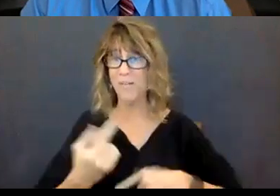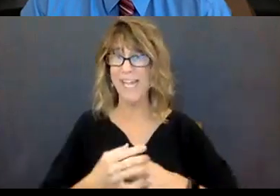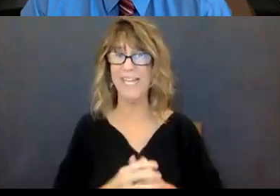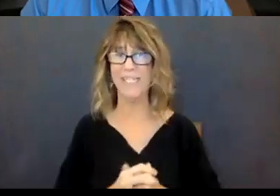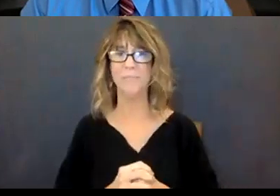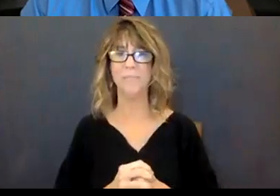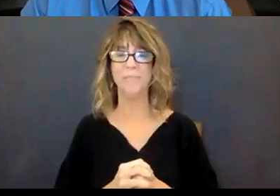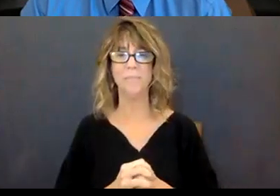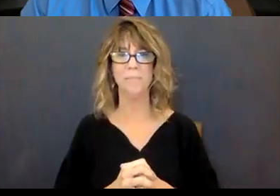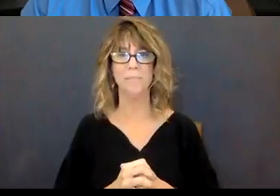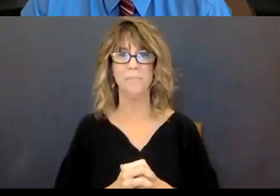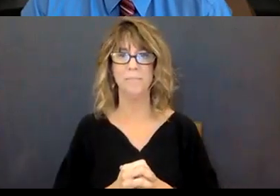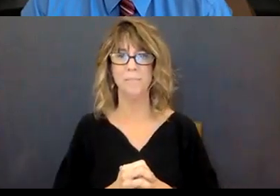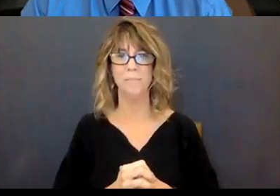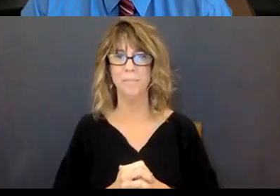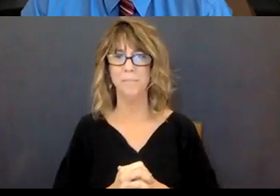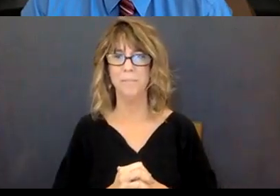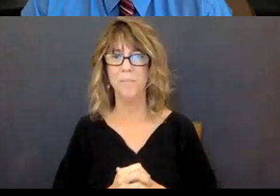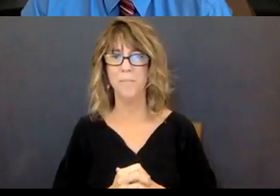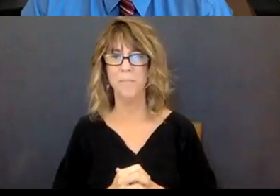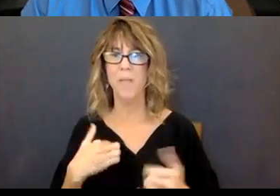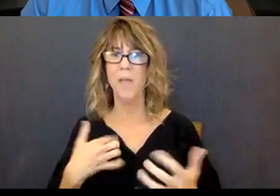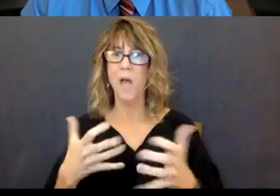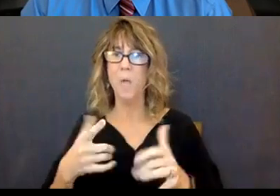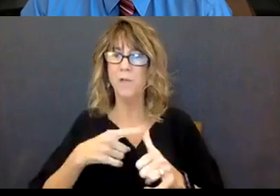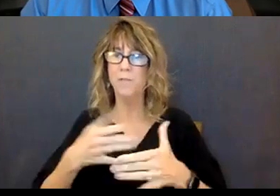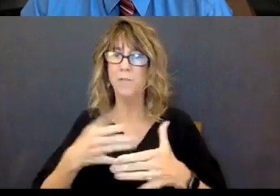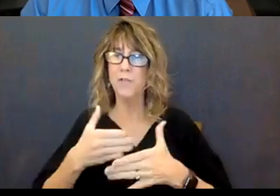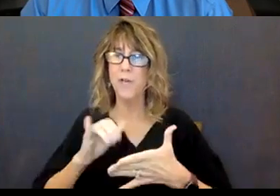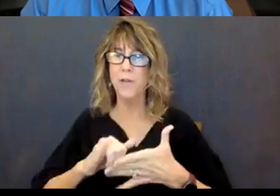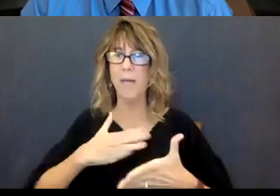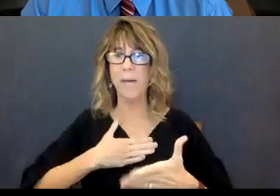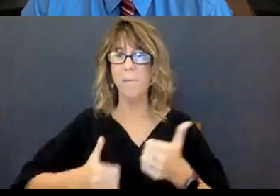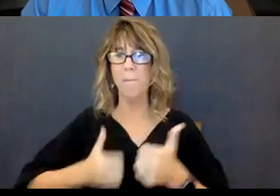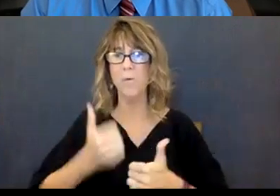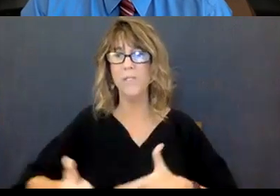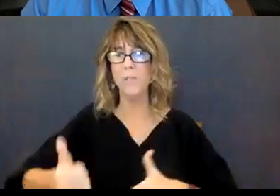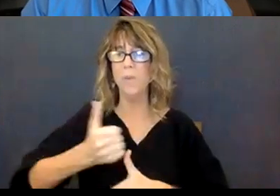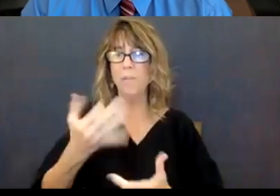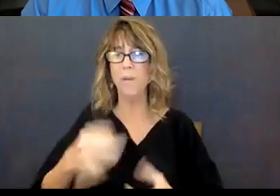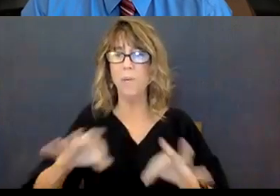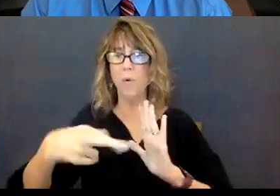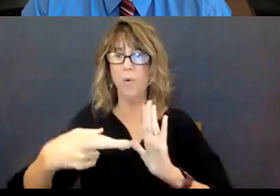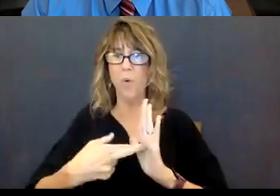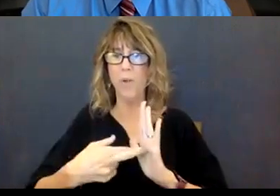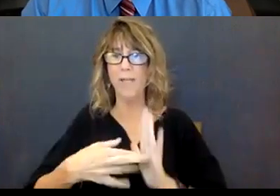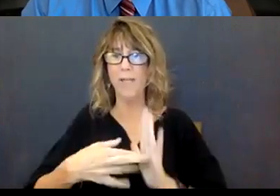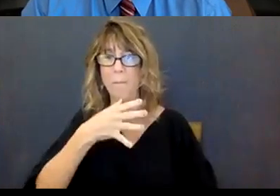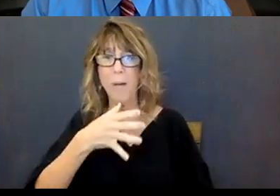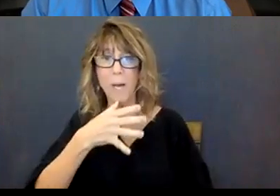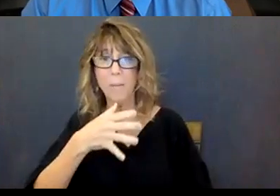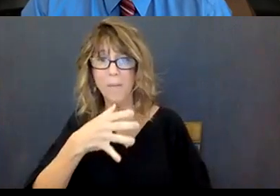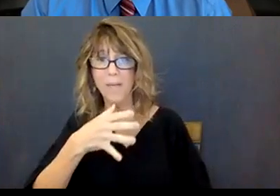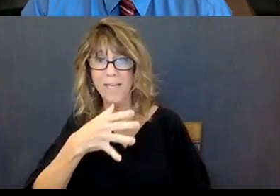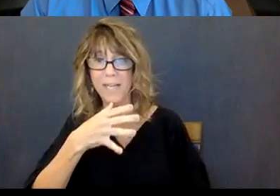first share that my most primary important role is a mom to a now 17 and a half year